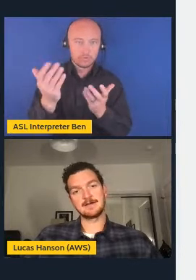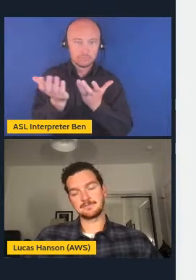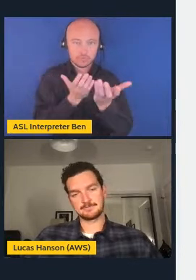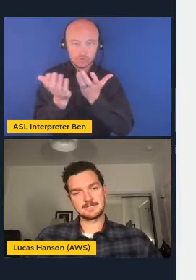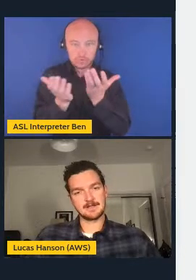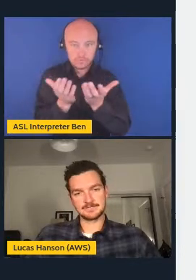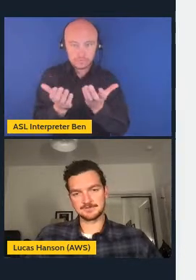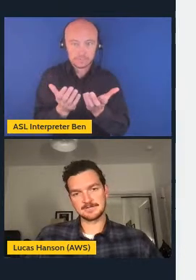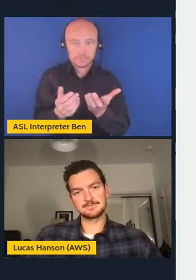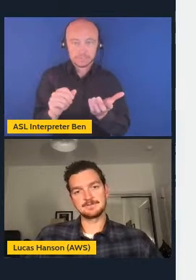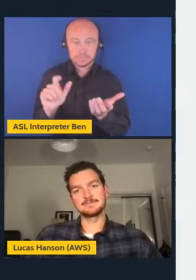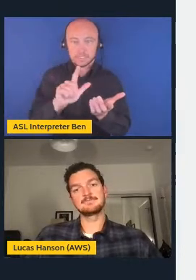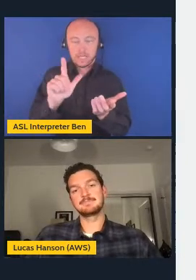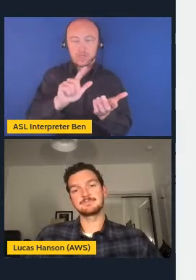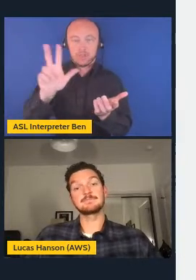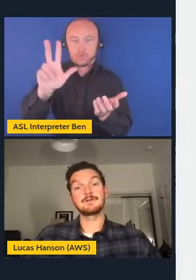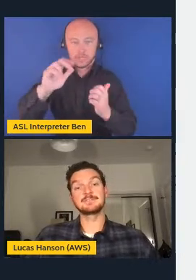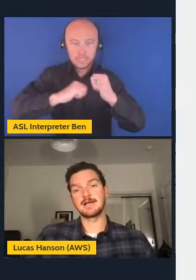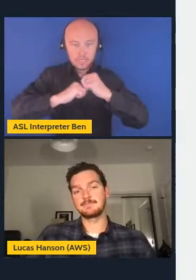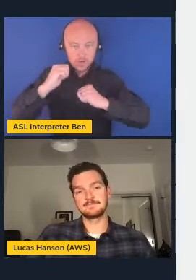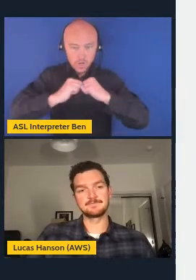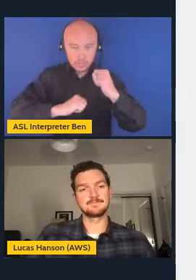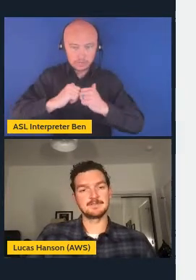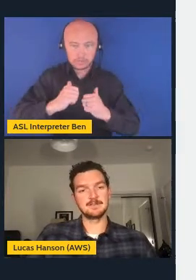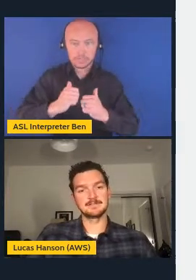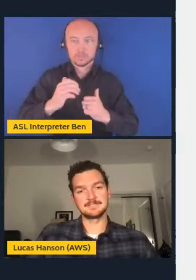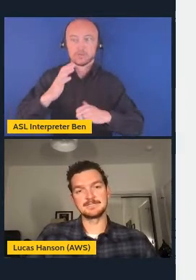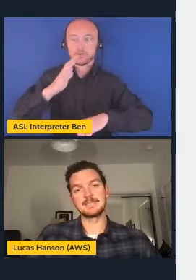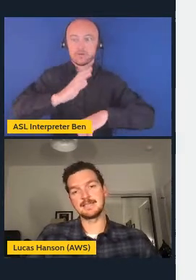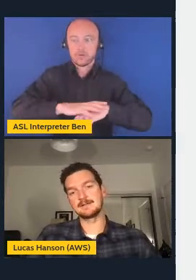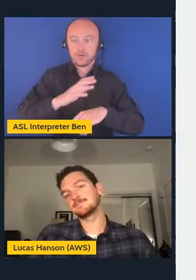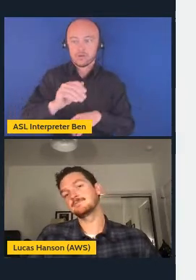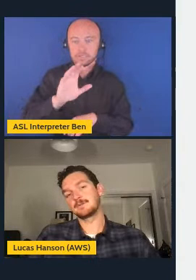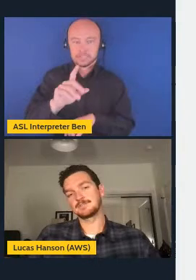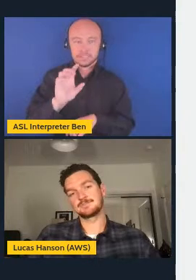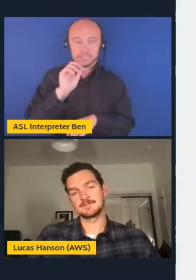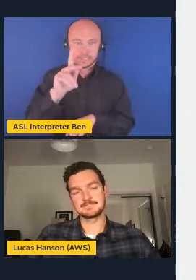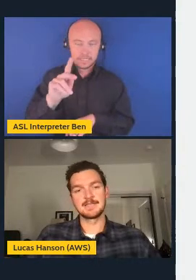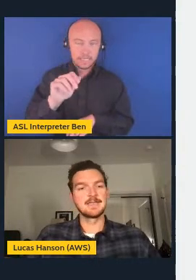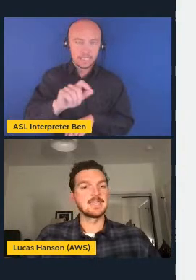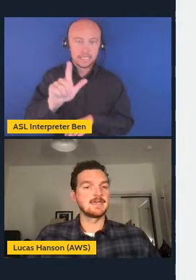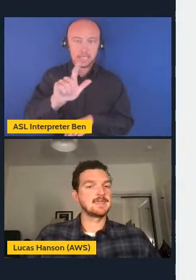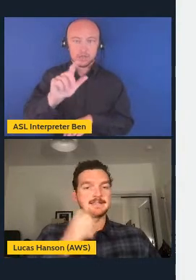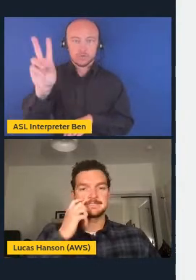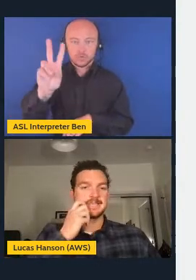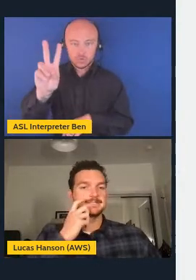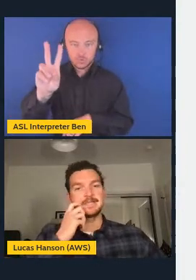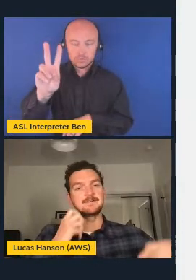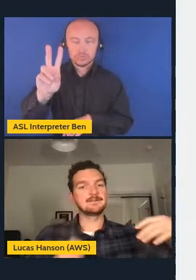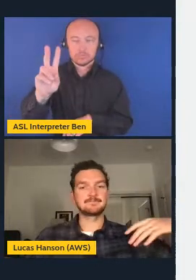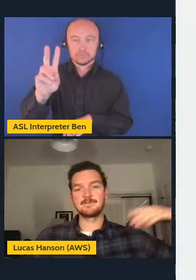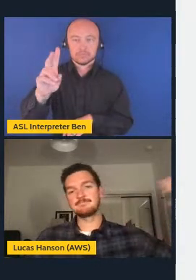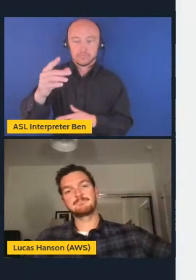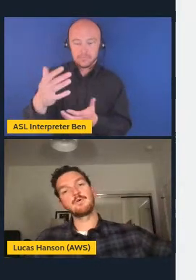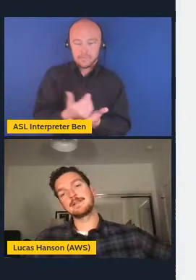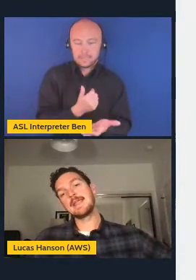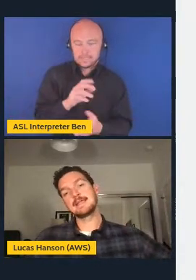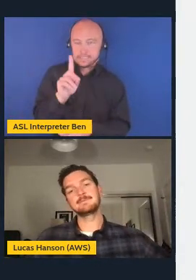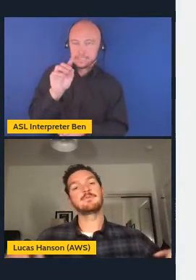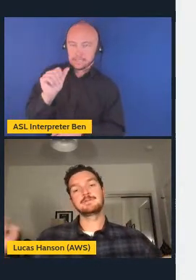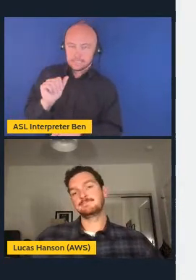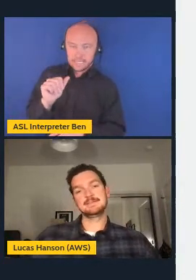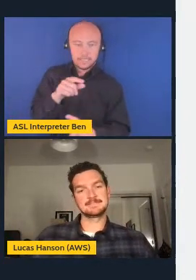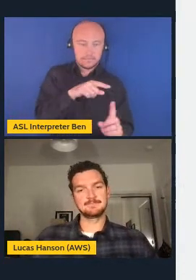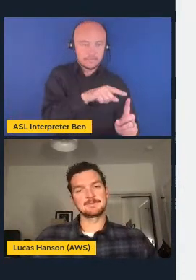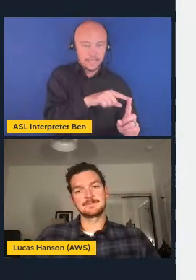An L3 construct built on top of CDK L2 constructs that take data from point A